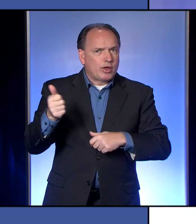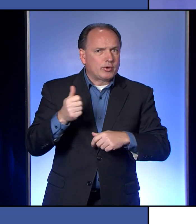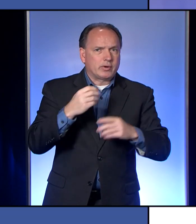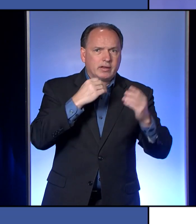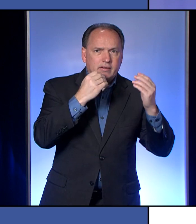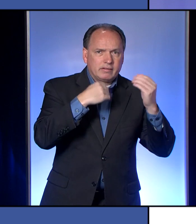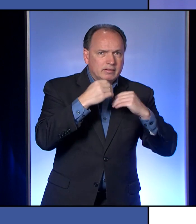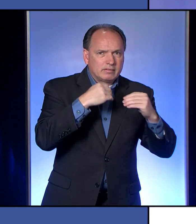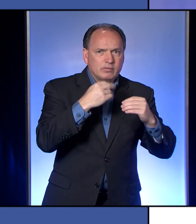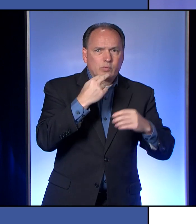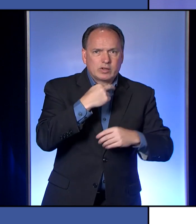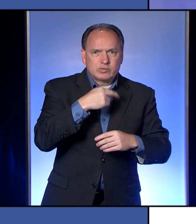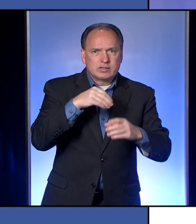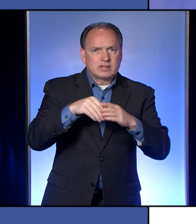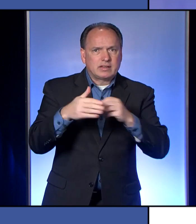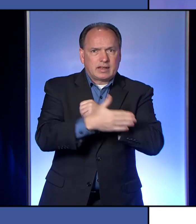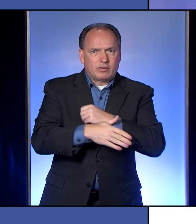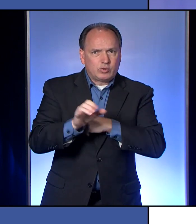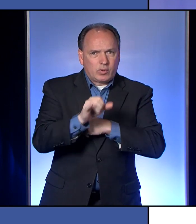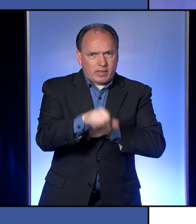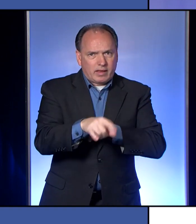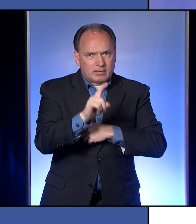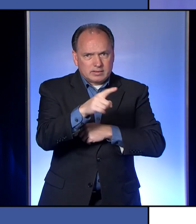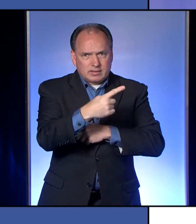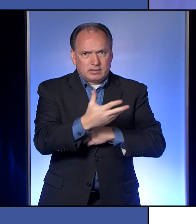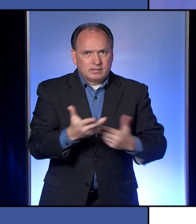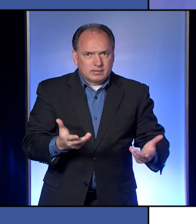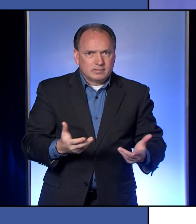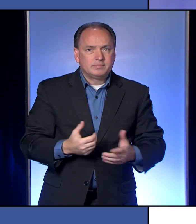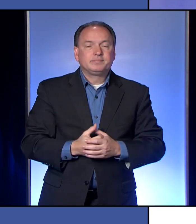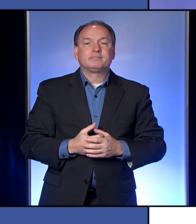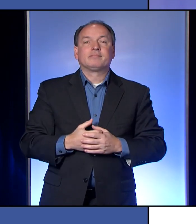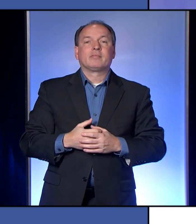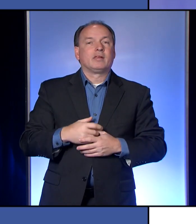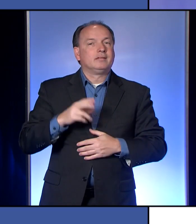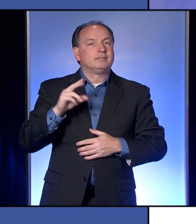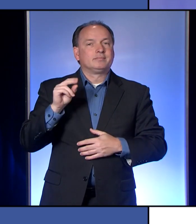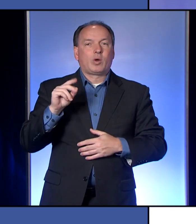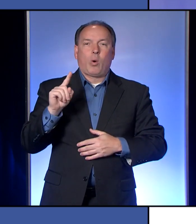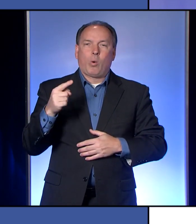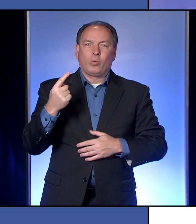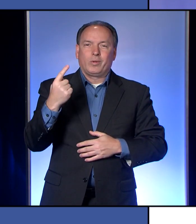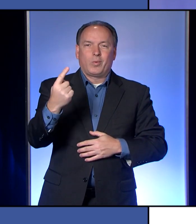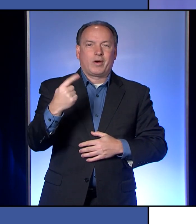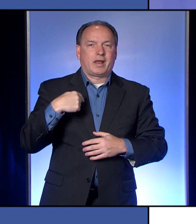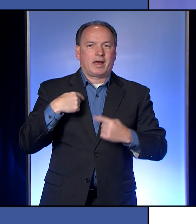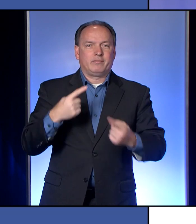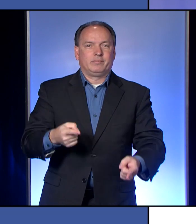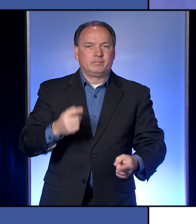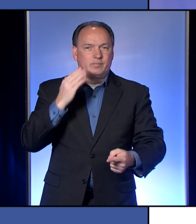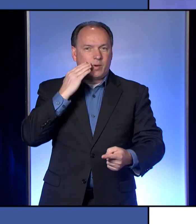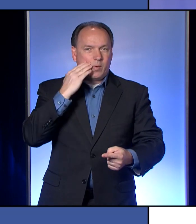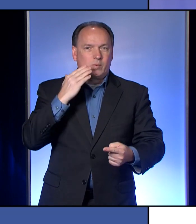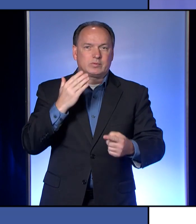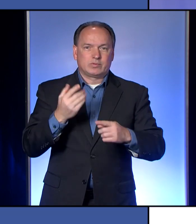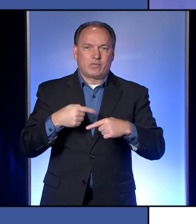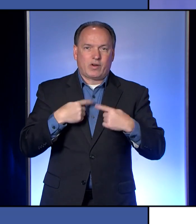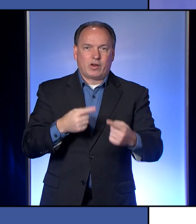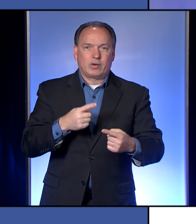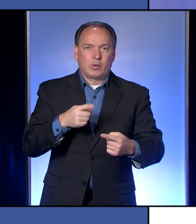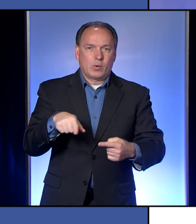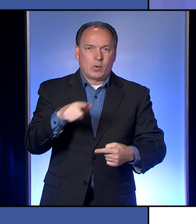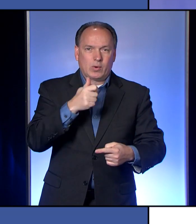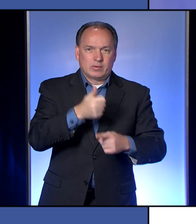has done what this establishment has done? It is the only restaurant that I'm aware of that